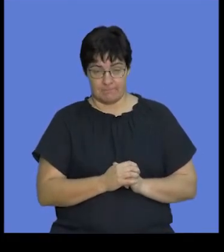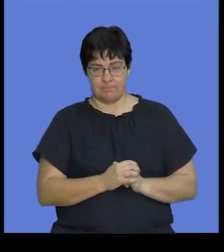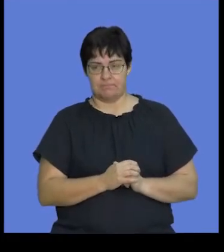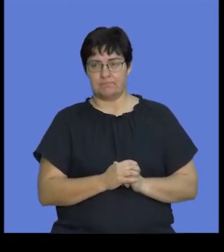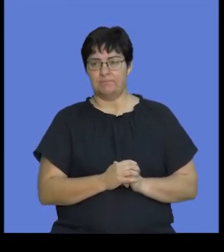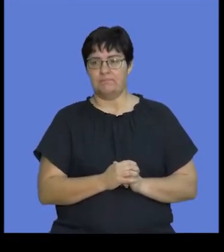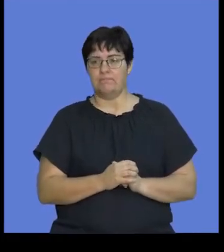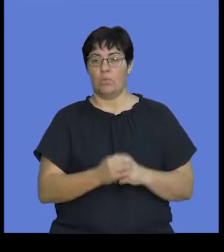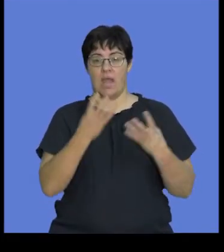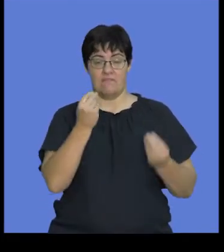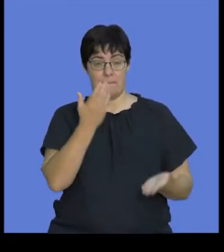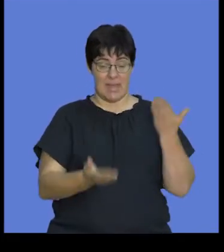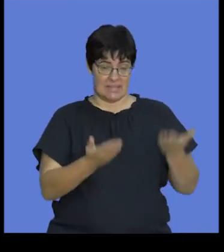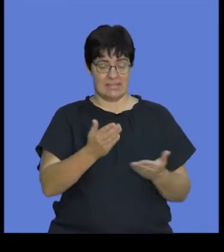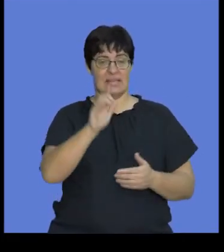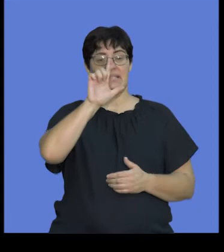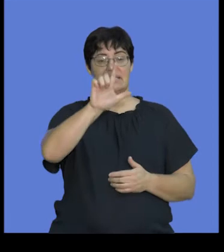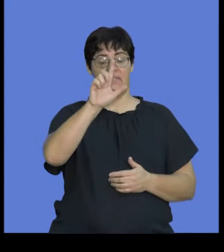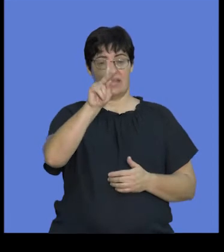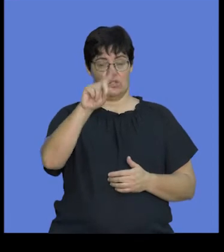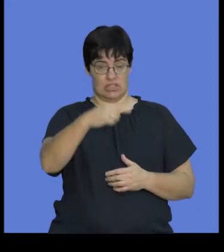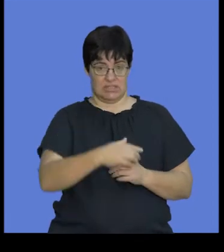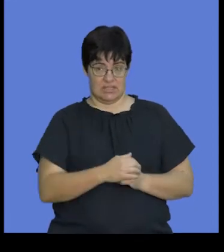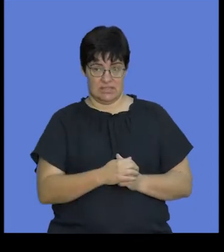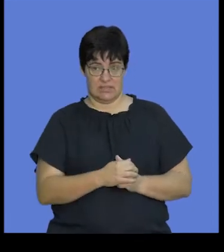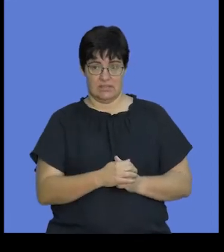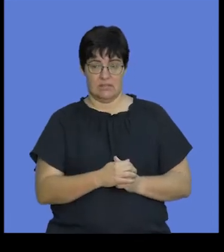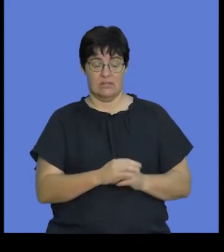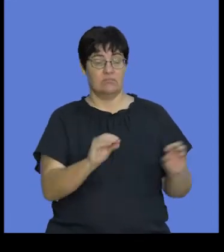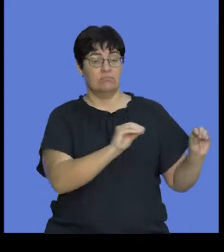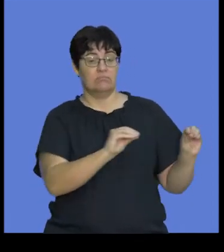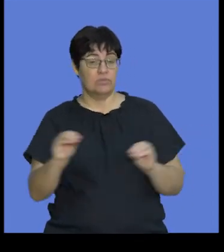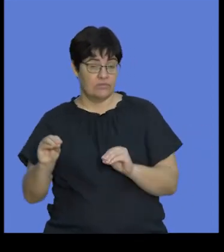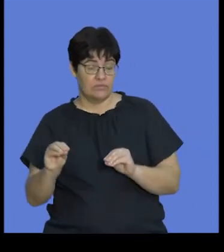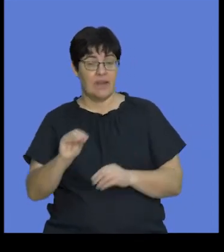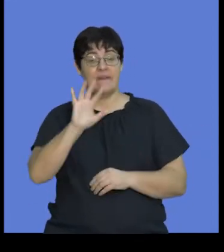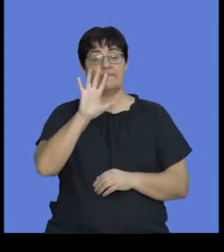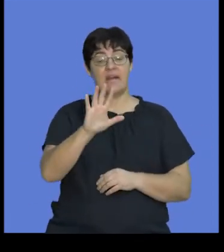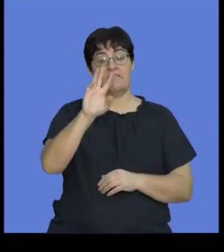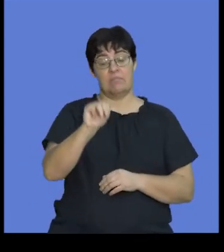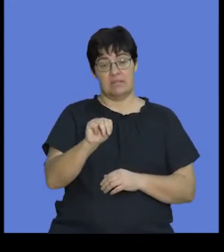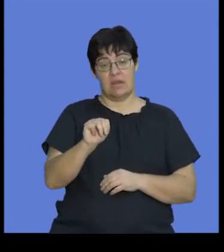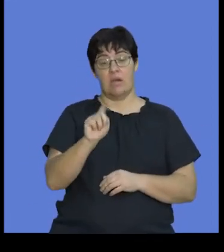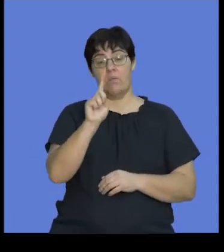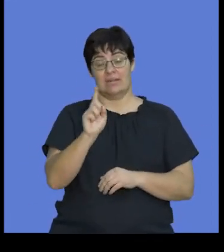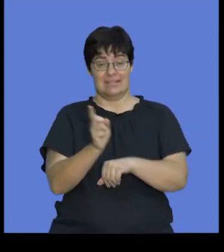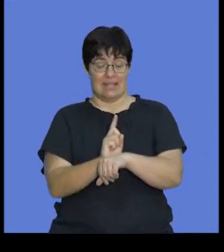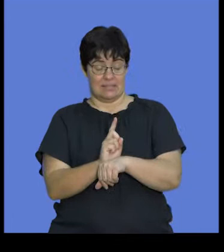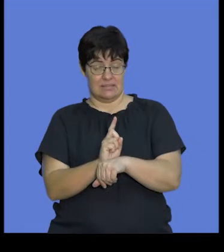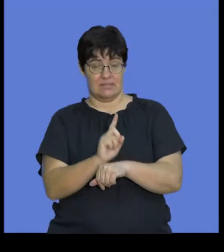have a mass of 7 kilograms moving at 5 meters per second.